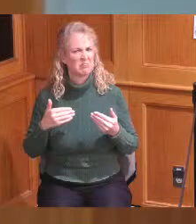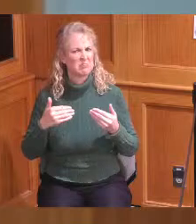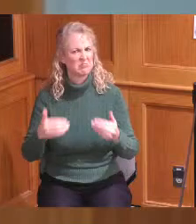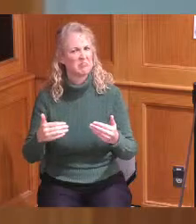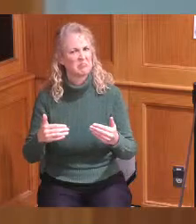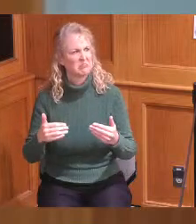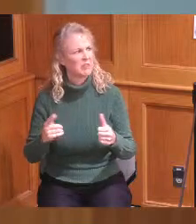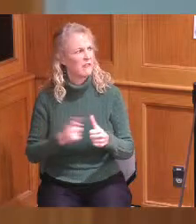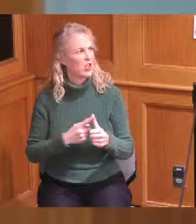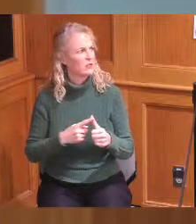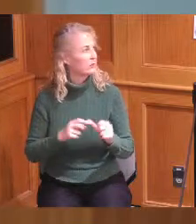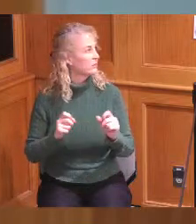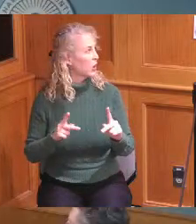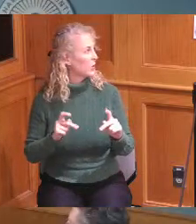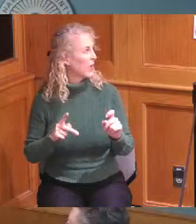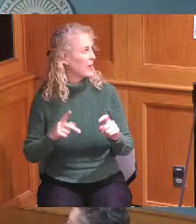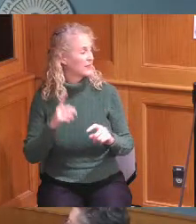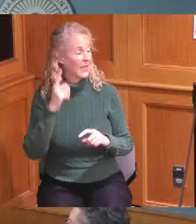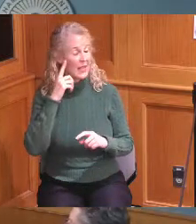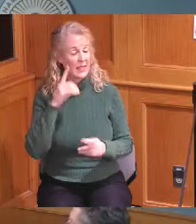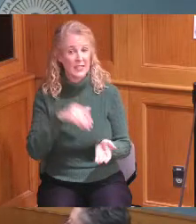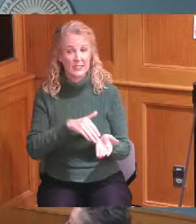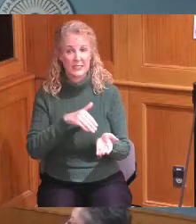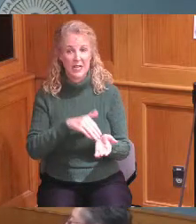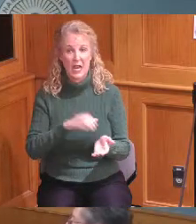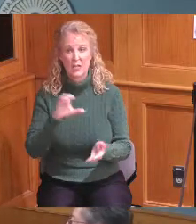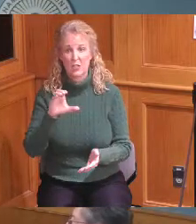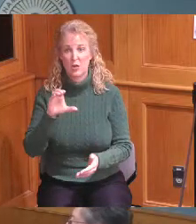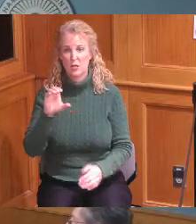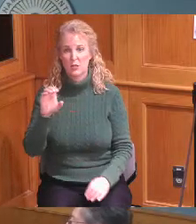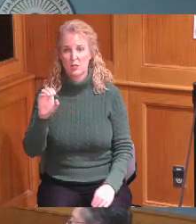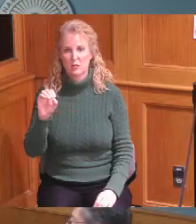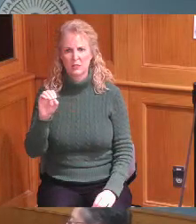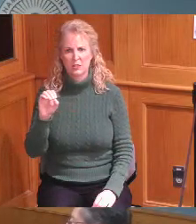that. So I think Dr. O'Donnell is next.